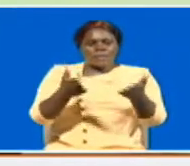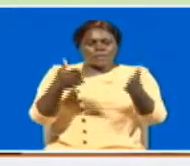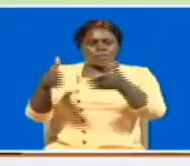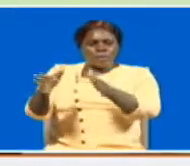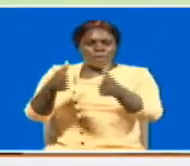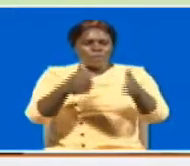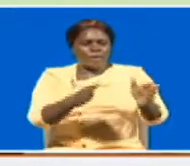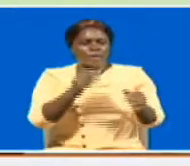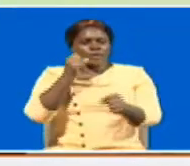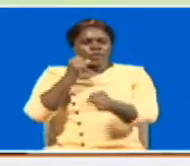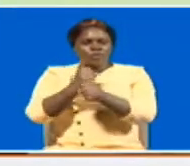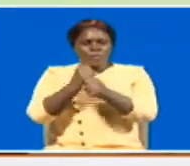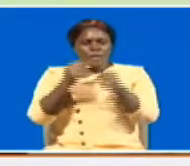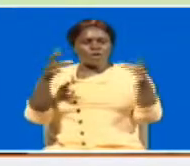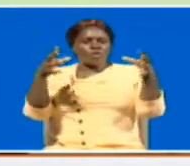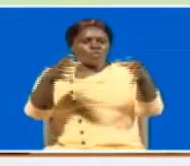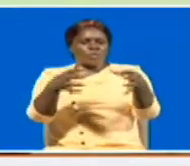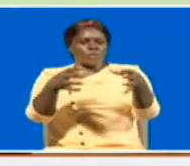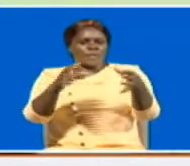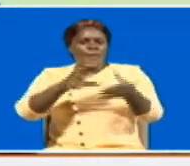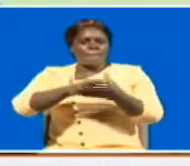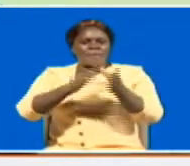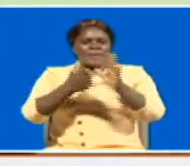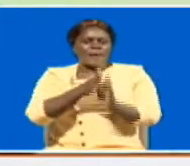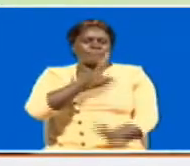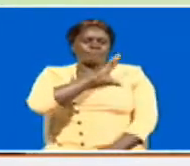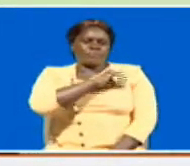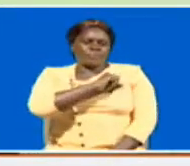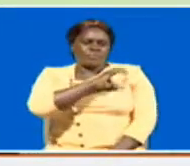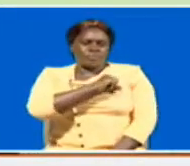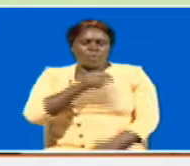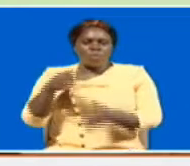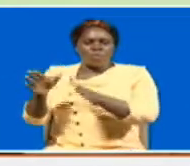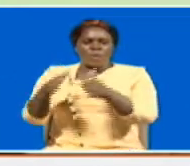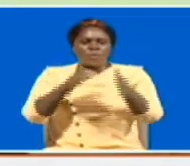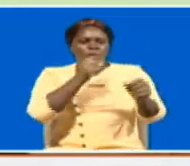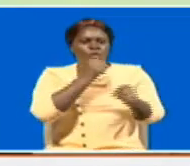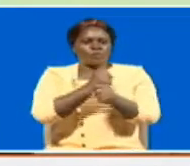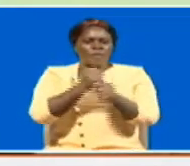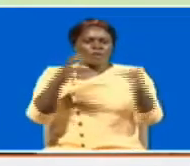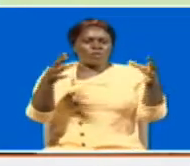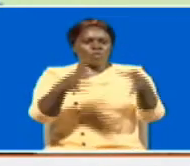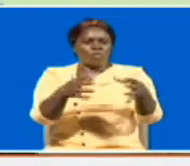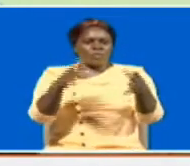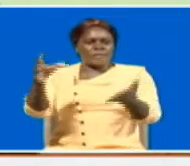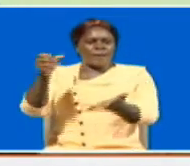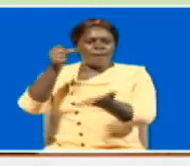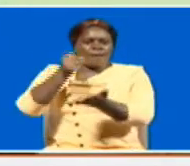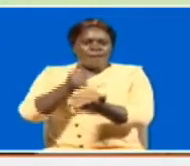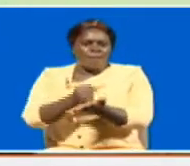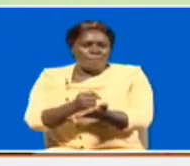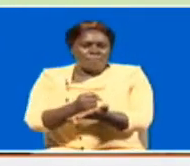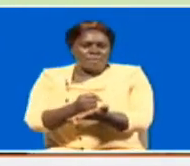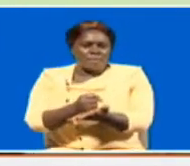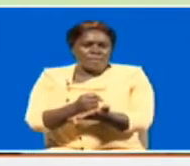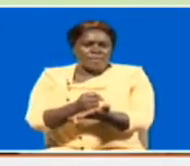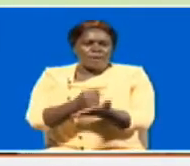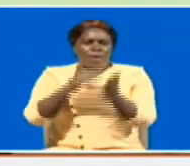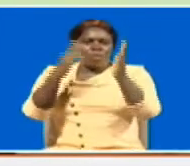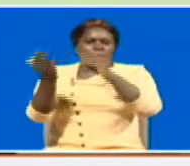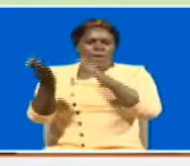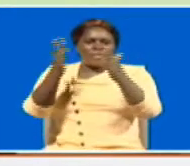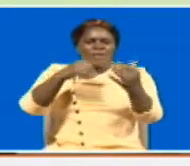ways to make this community become resilient. These are ways to make this community adapt to the